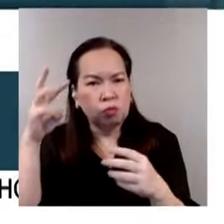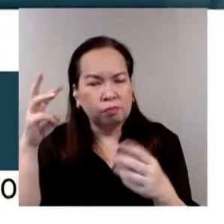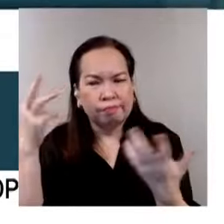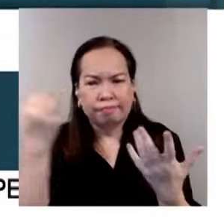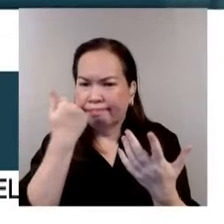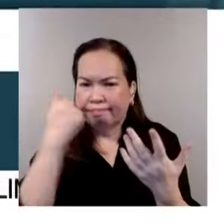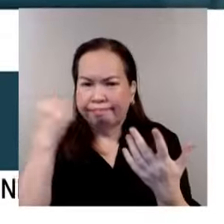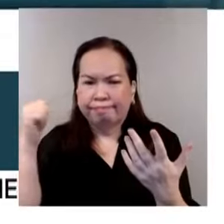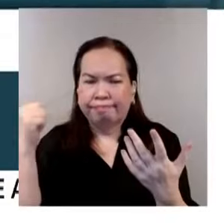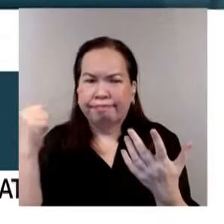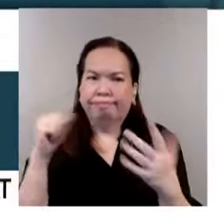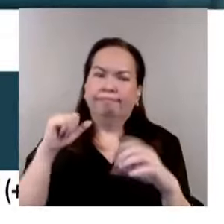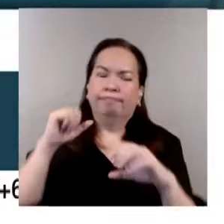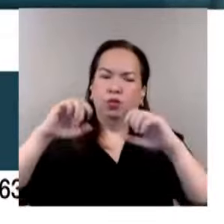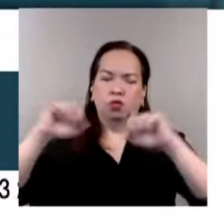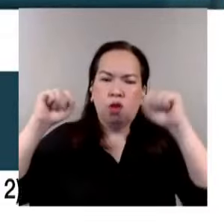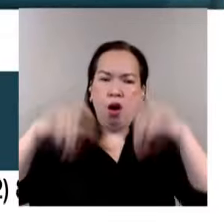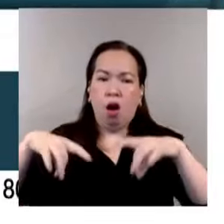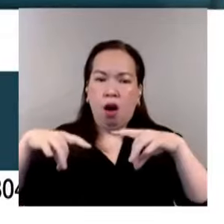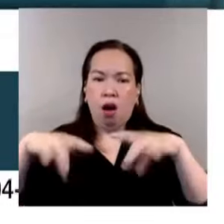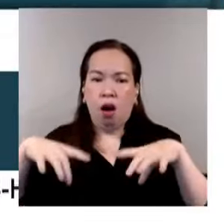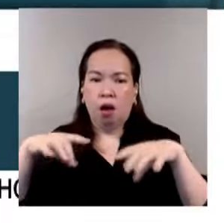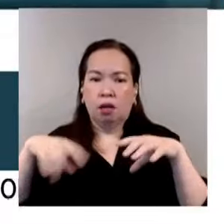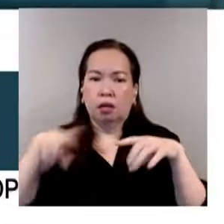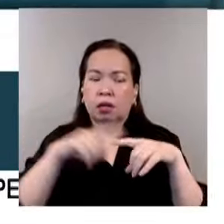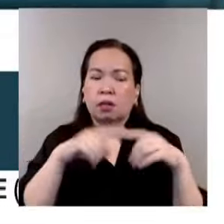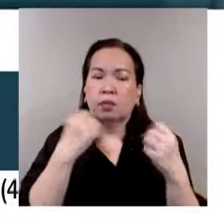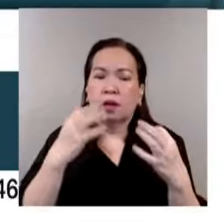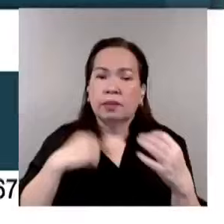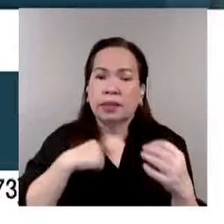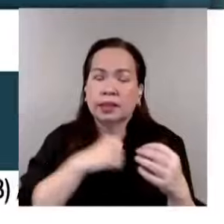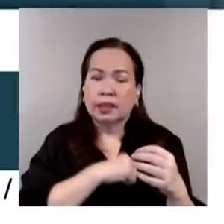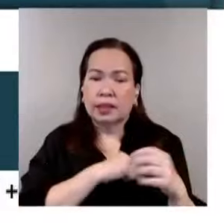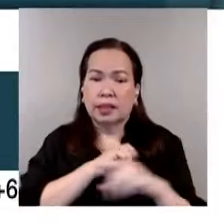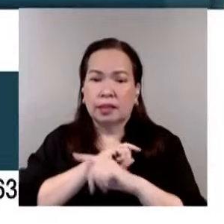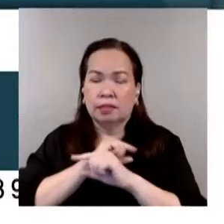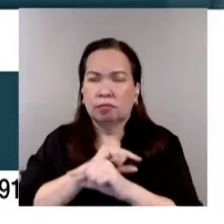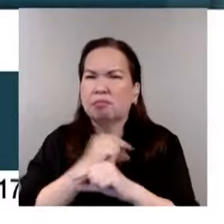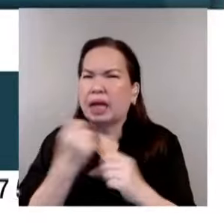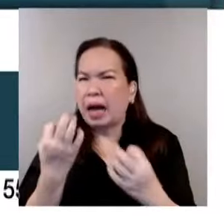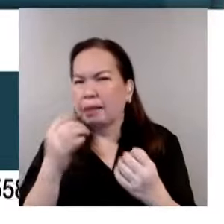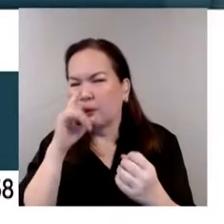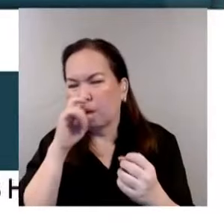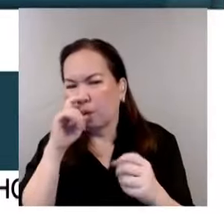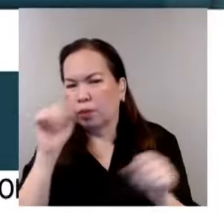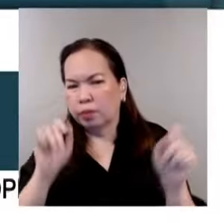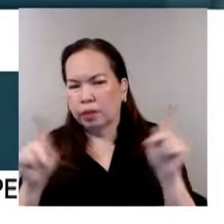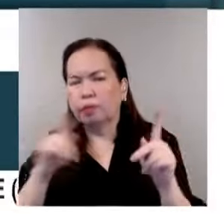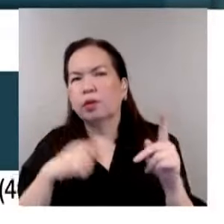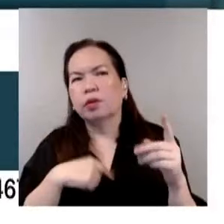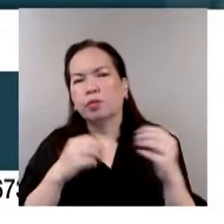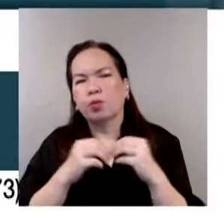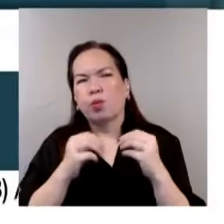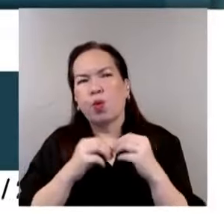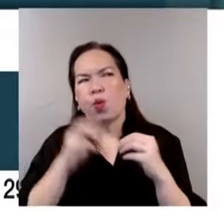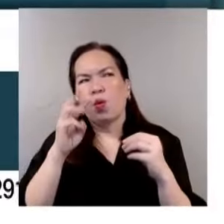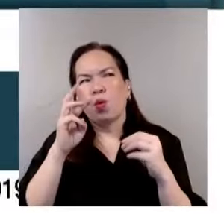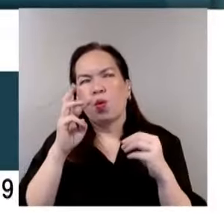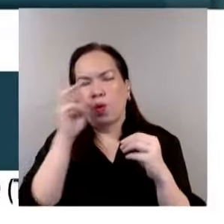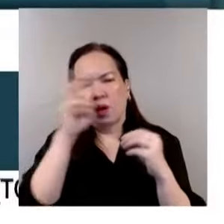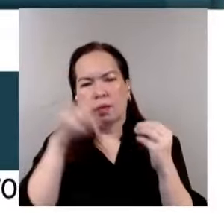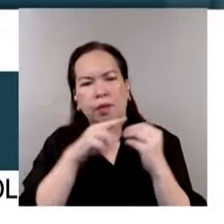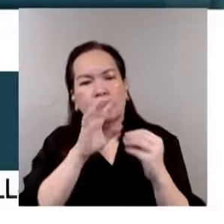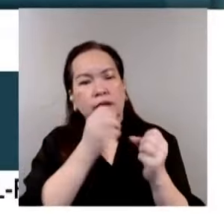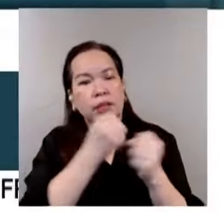our Senate security, most of them are already owned. Okay. I was also concerned for their safety. But okay. Senator Risa